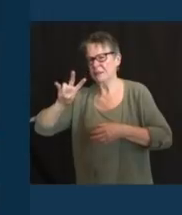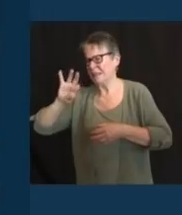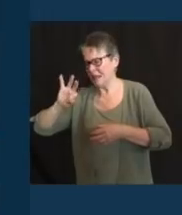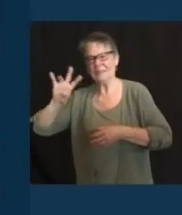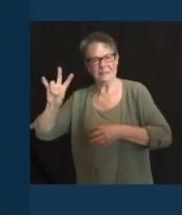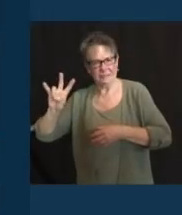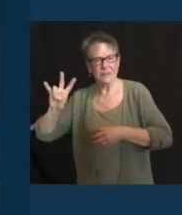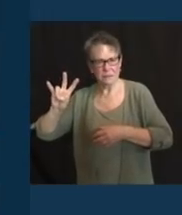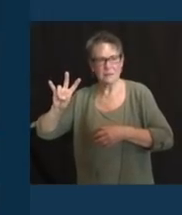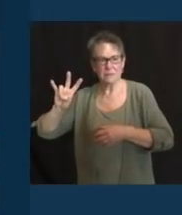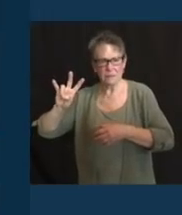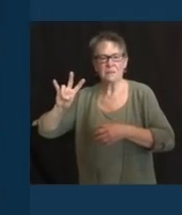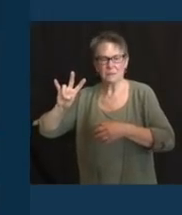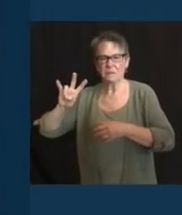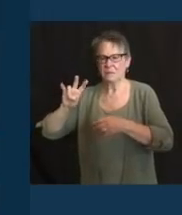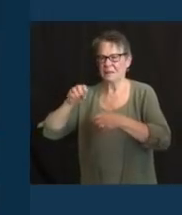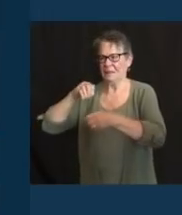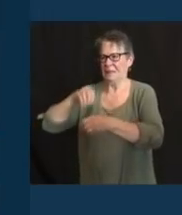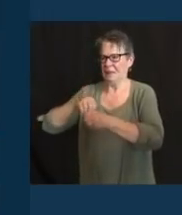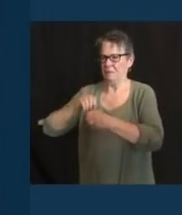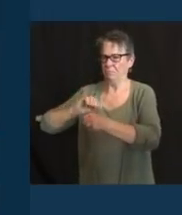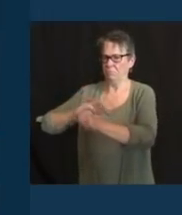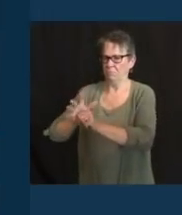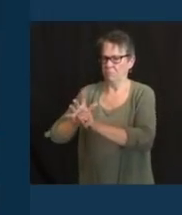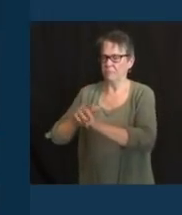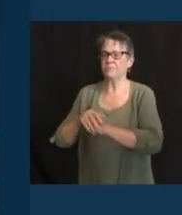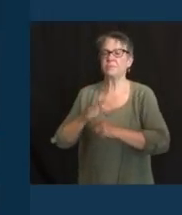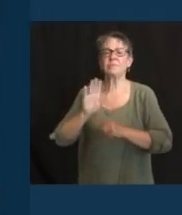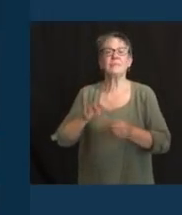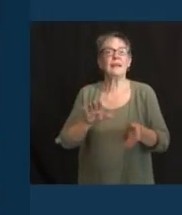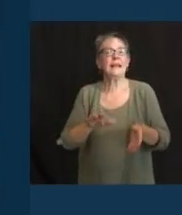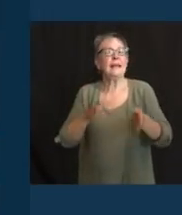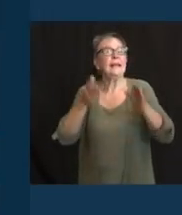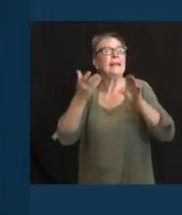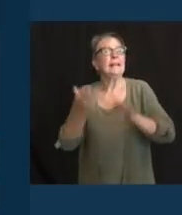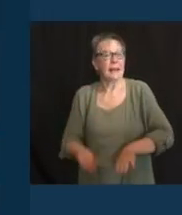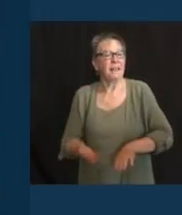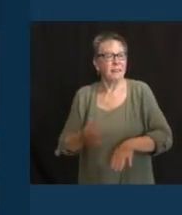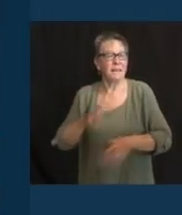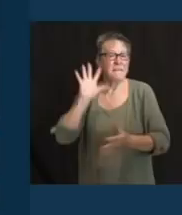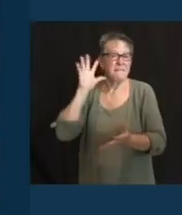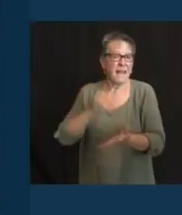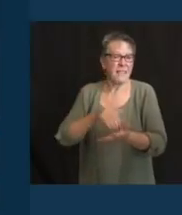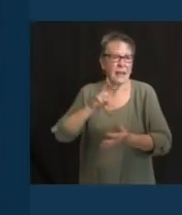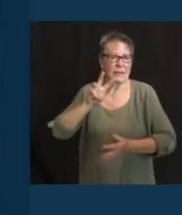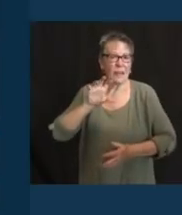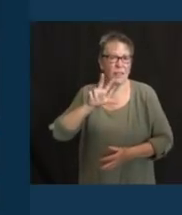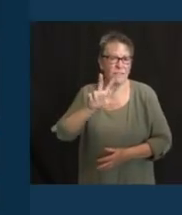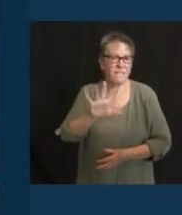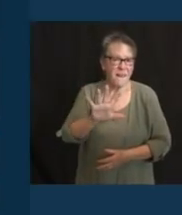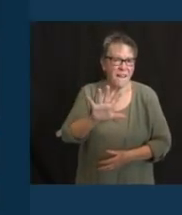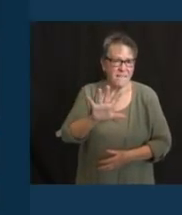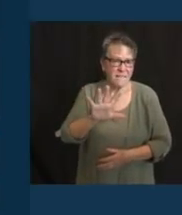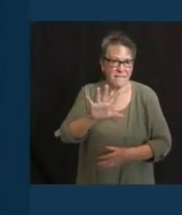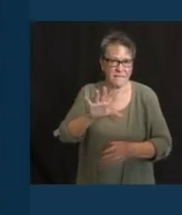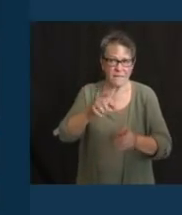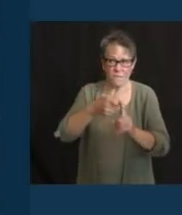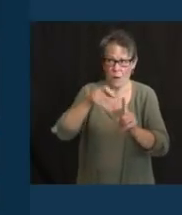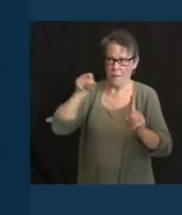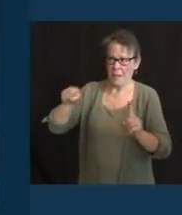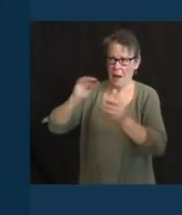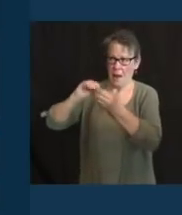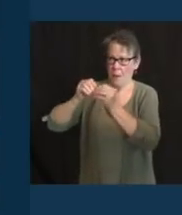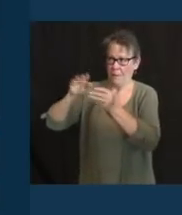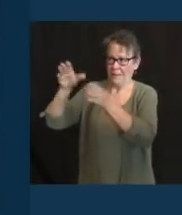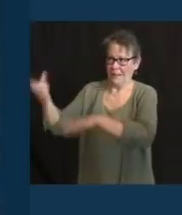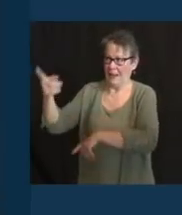5,635 blessed souls from long-term care facilities, and again, continue to do everything we can to stem the loss of residents.